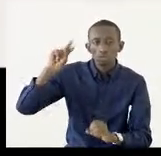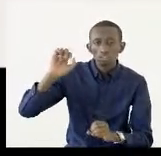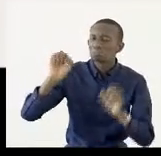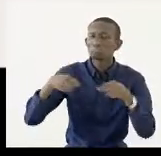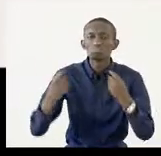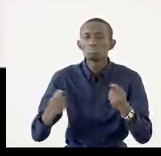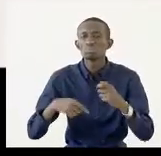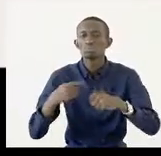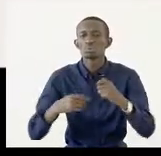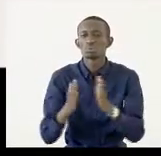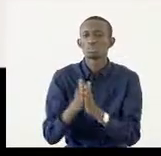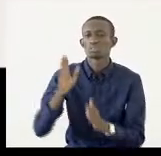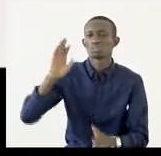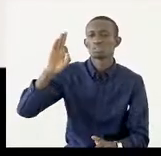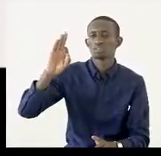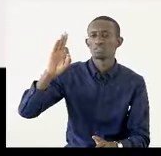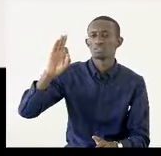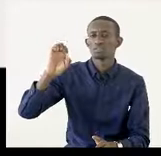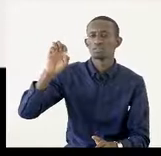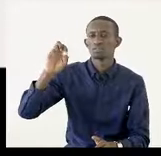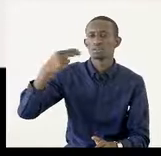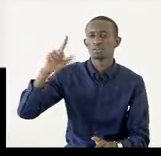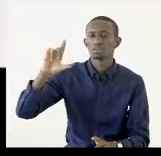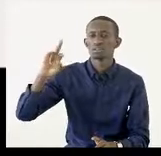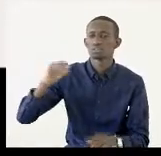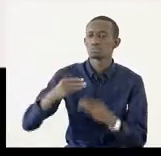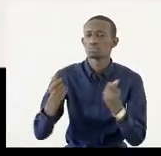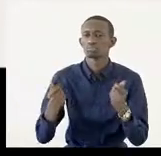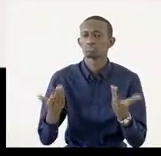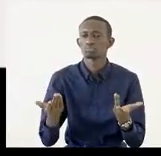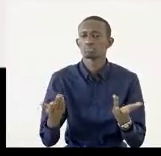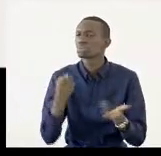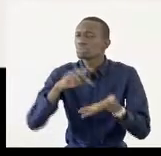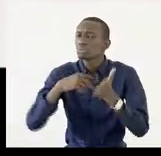So what does that mean? It means that fairing solution